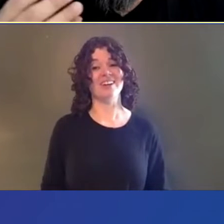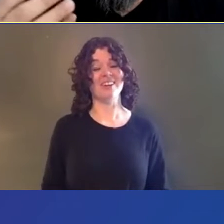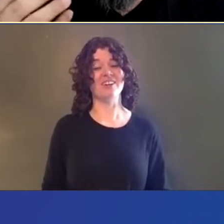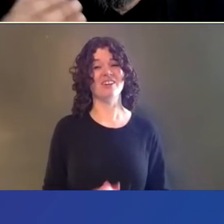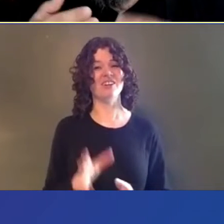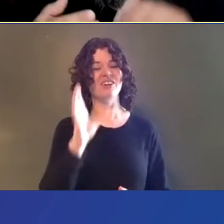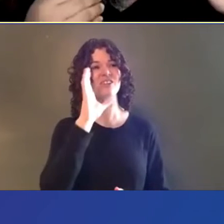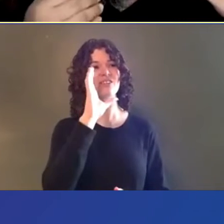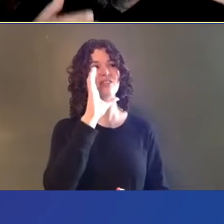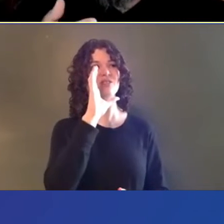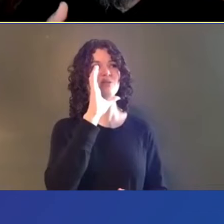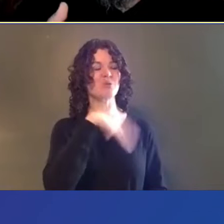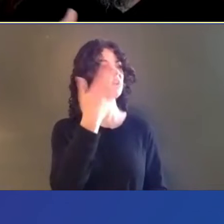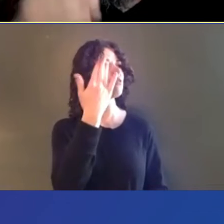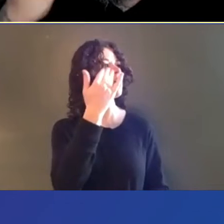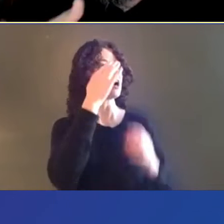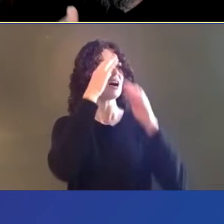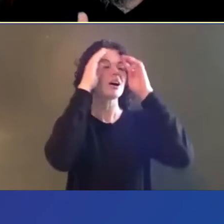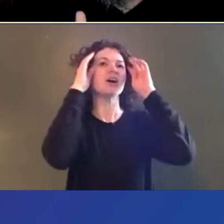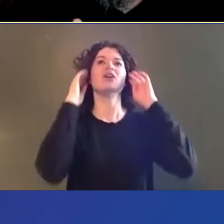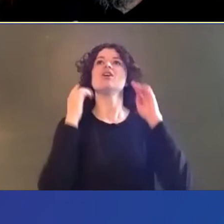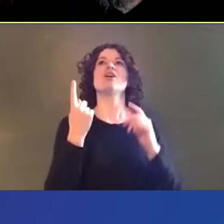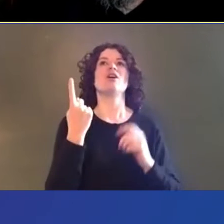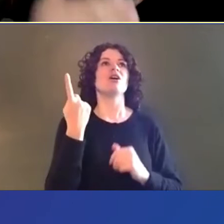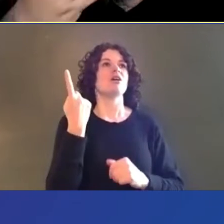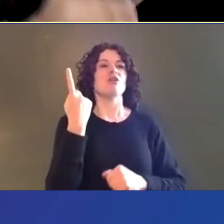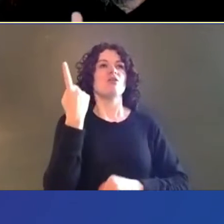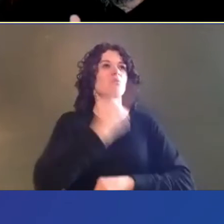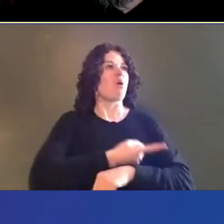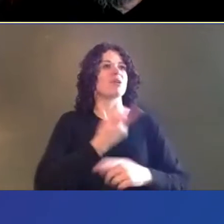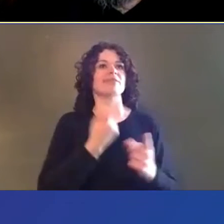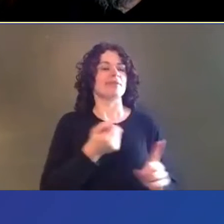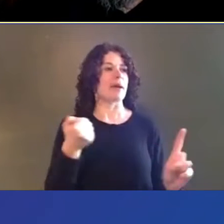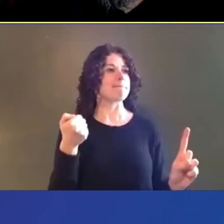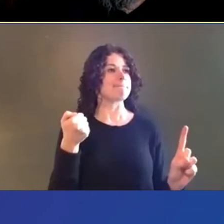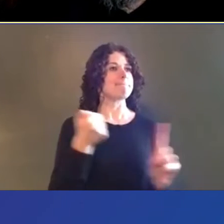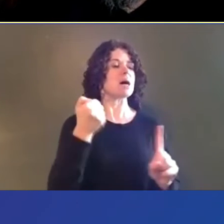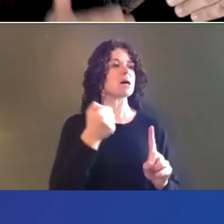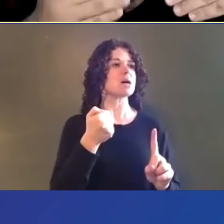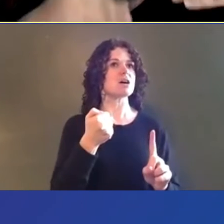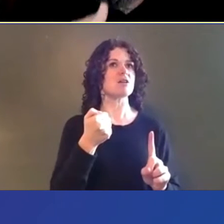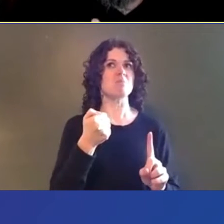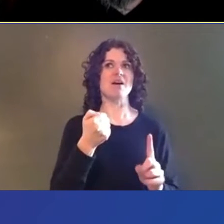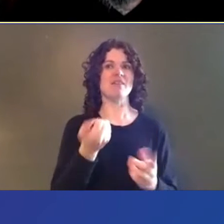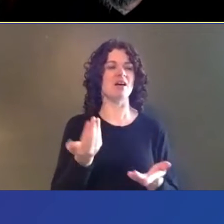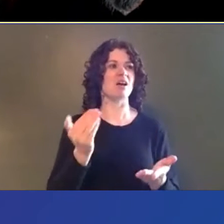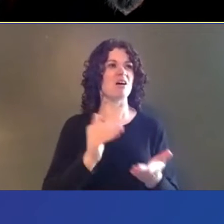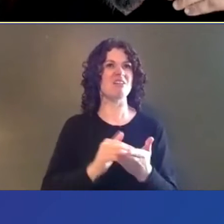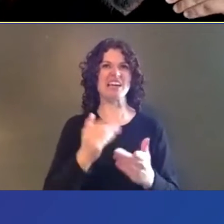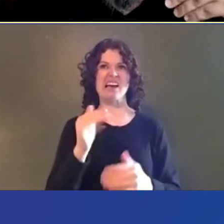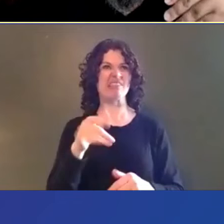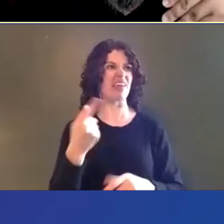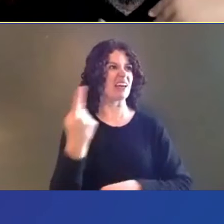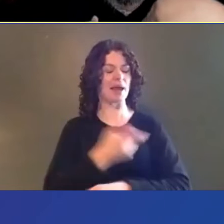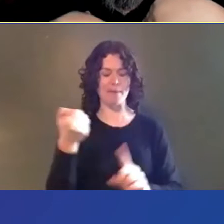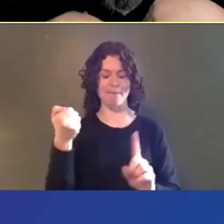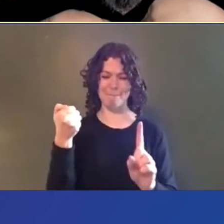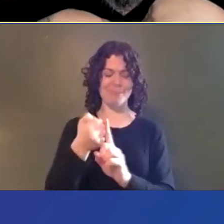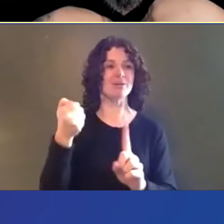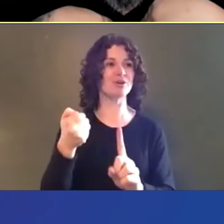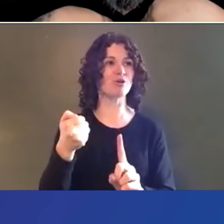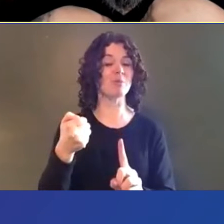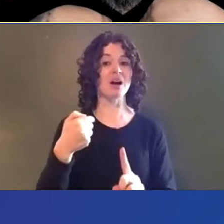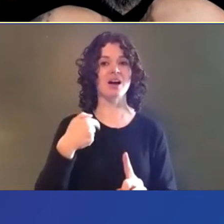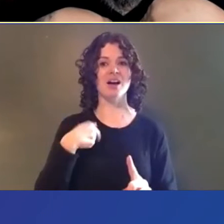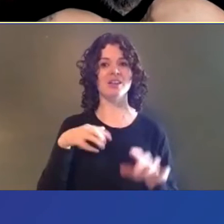something happened in one day and then something else happened like the second half of the day, and then I'm taking this job in Oklahoma, where